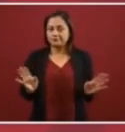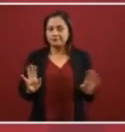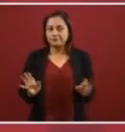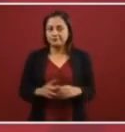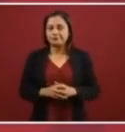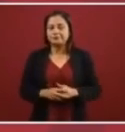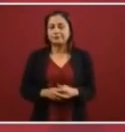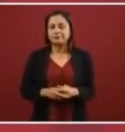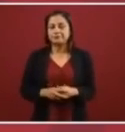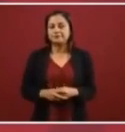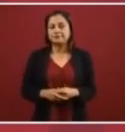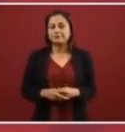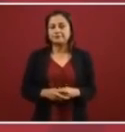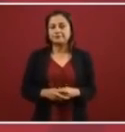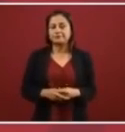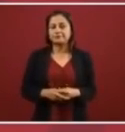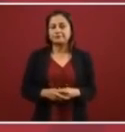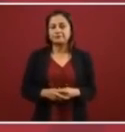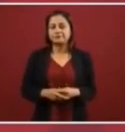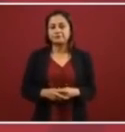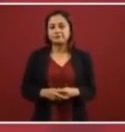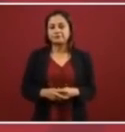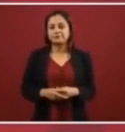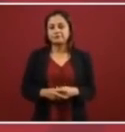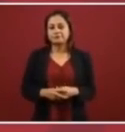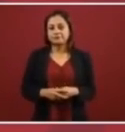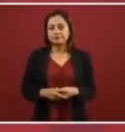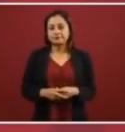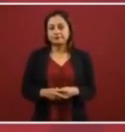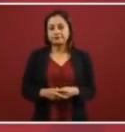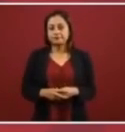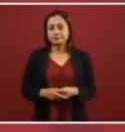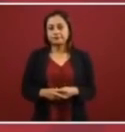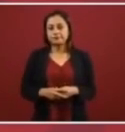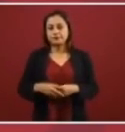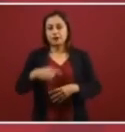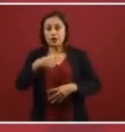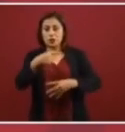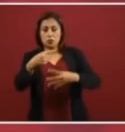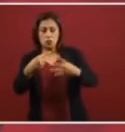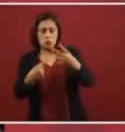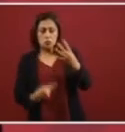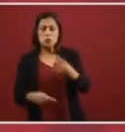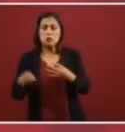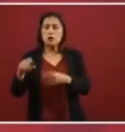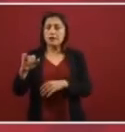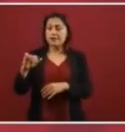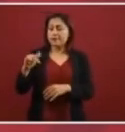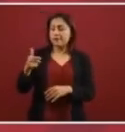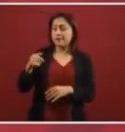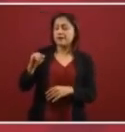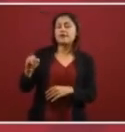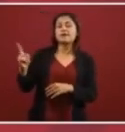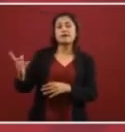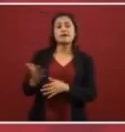interés. Entonces, toda esa información del INEGI a la que hace